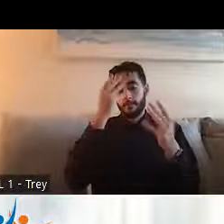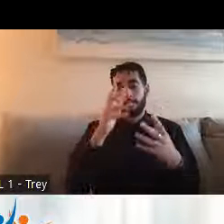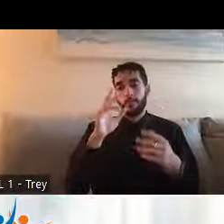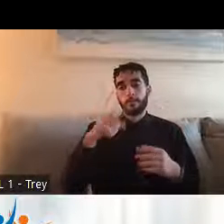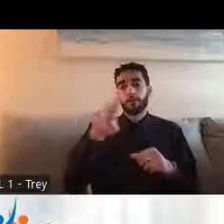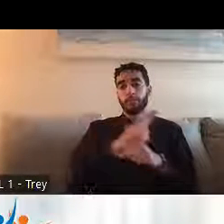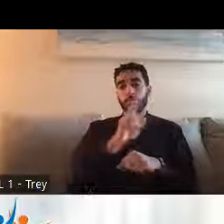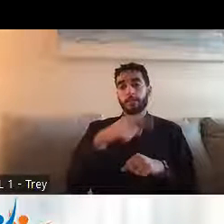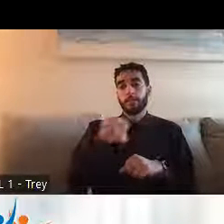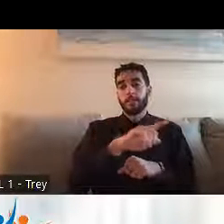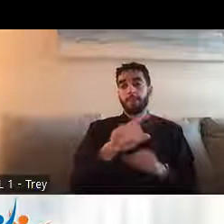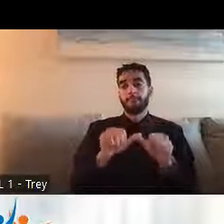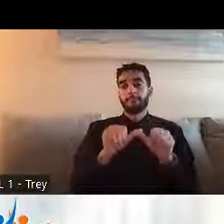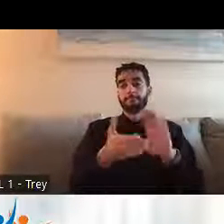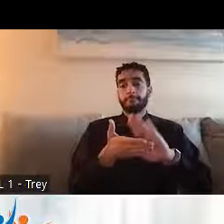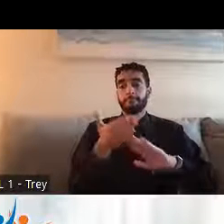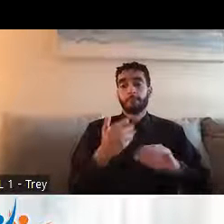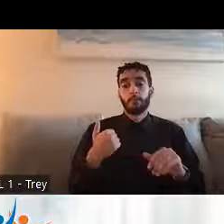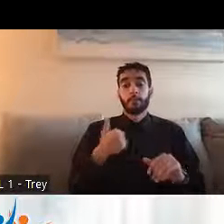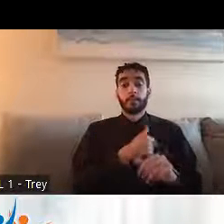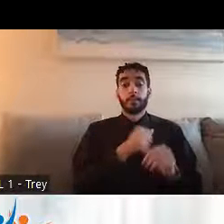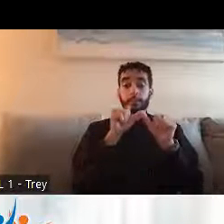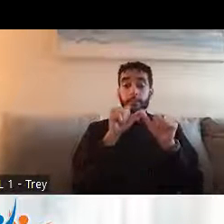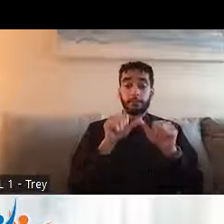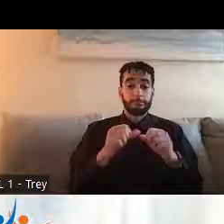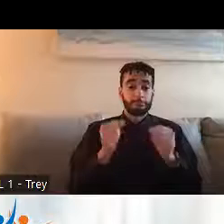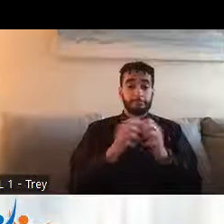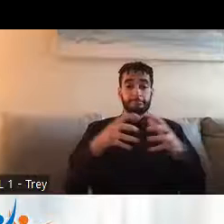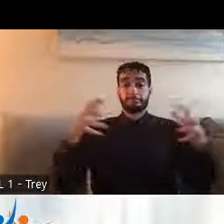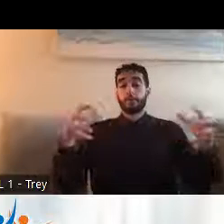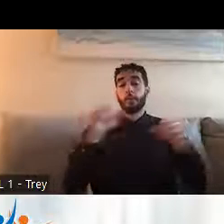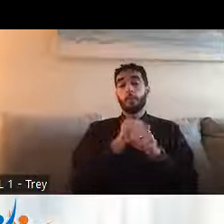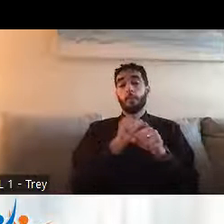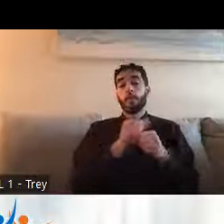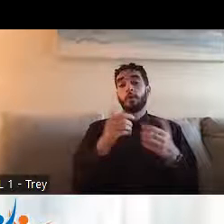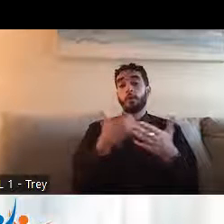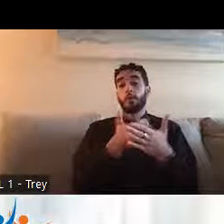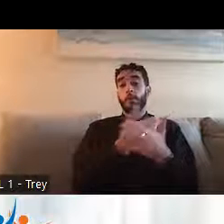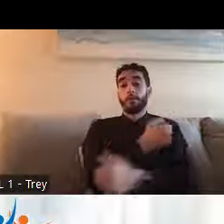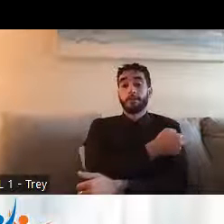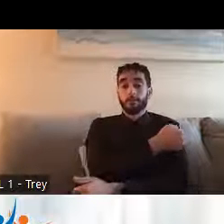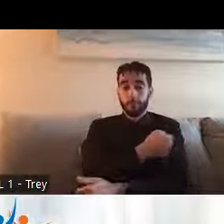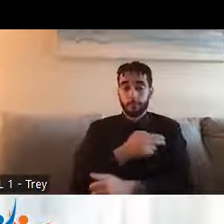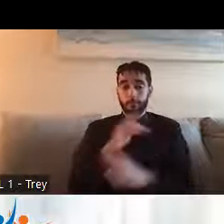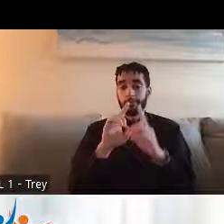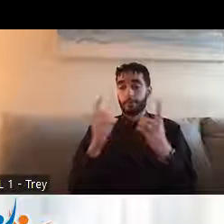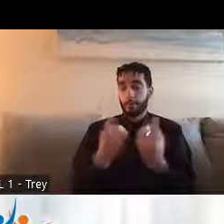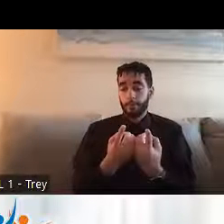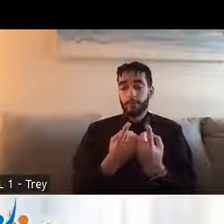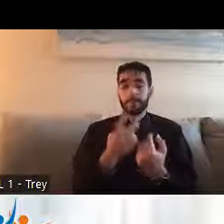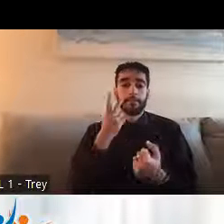effectiveness as we continue to expand our work with the newly funded 7 local health departments, which include, from the map you see